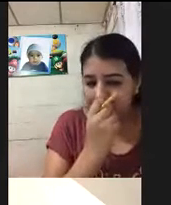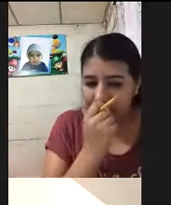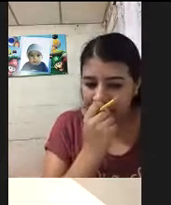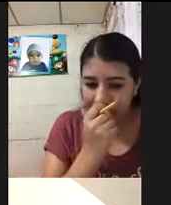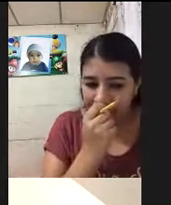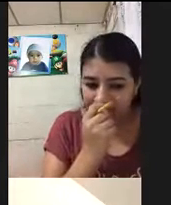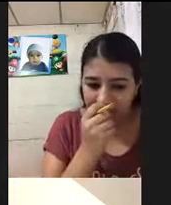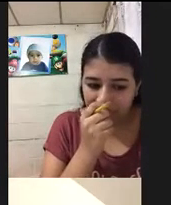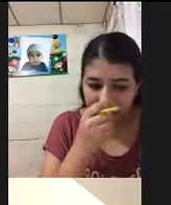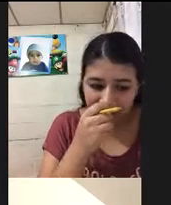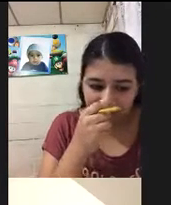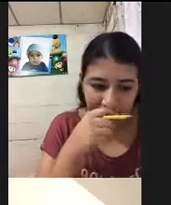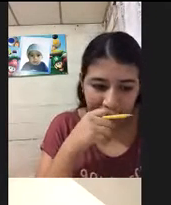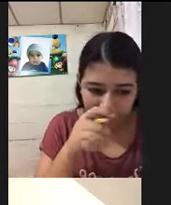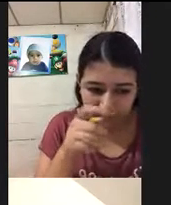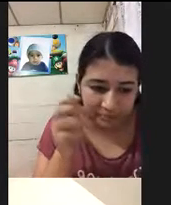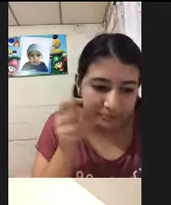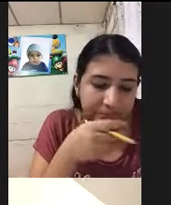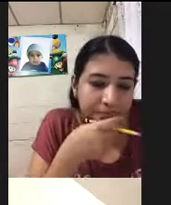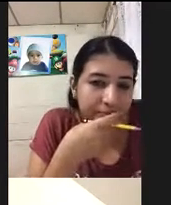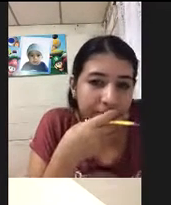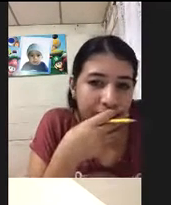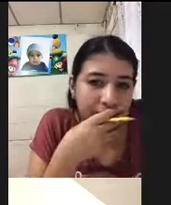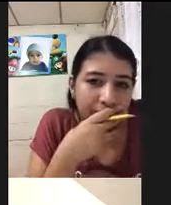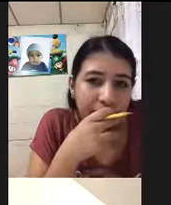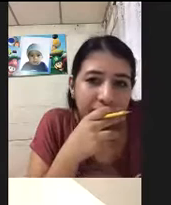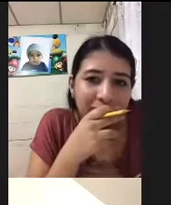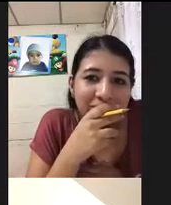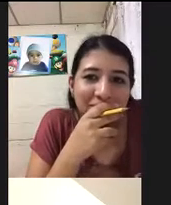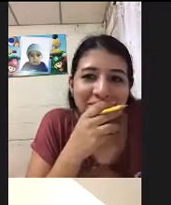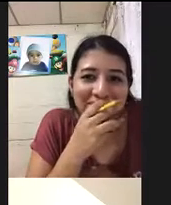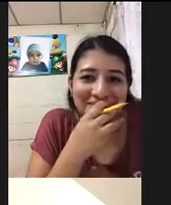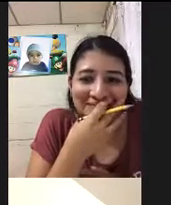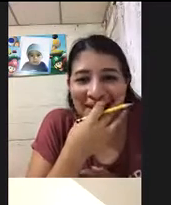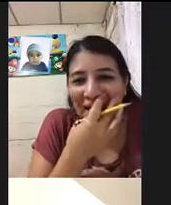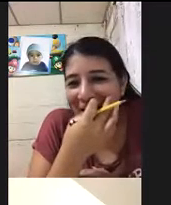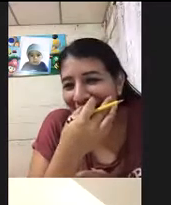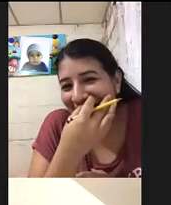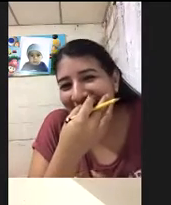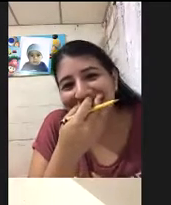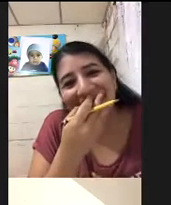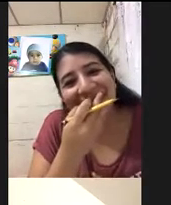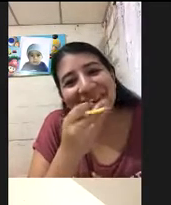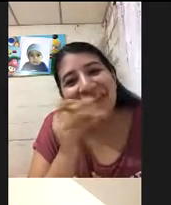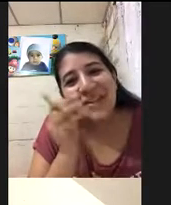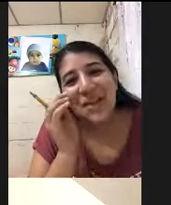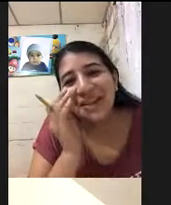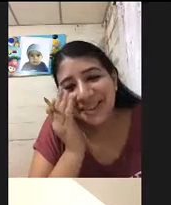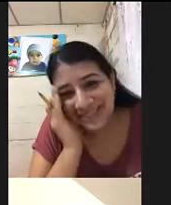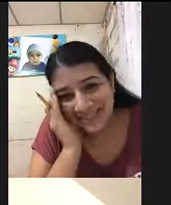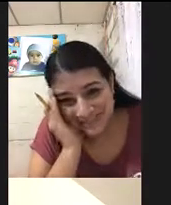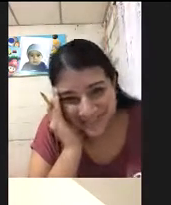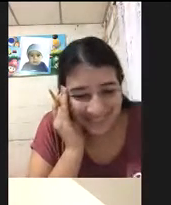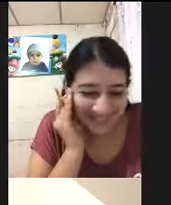Hi, professor. Hi, teacher. Sorry. No problem. No problem. No problem.